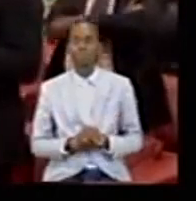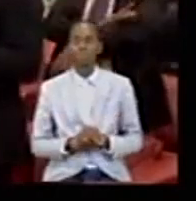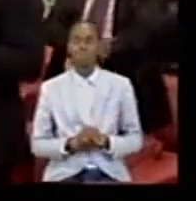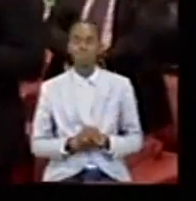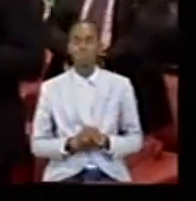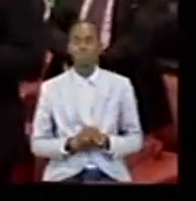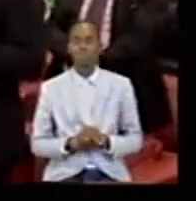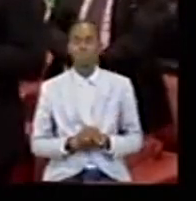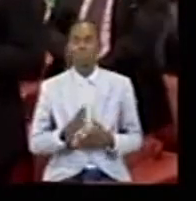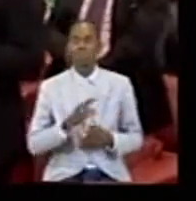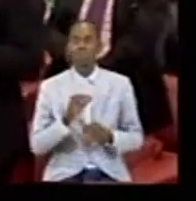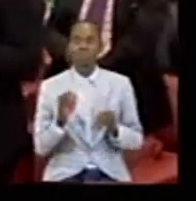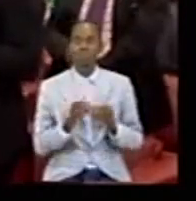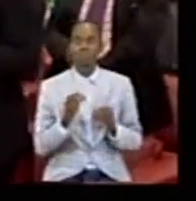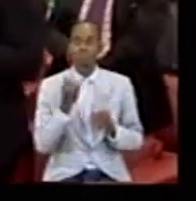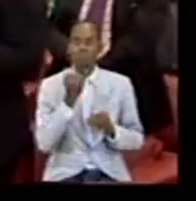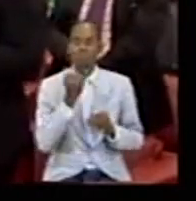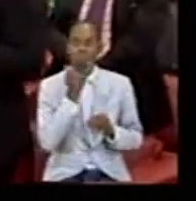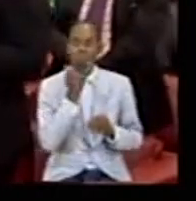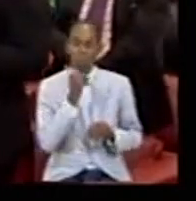No more wrong attitude.